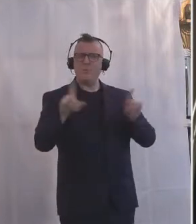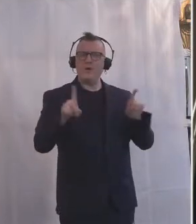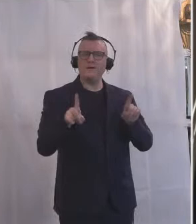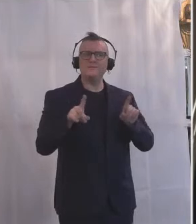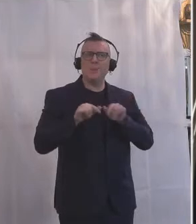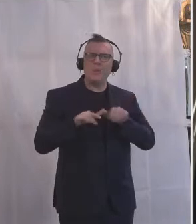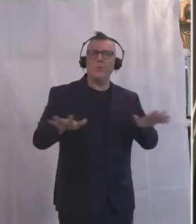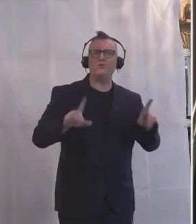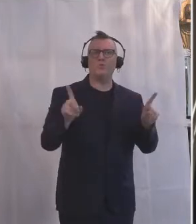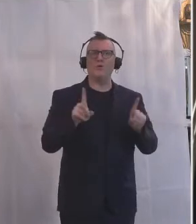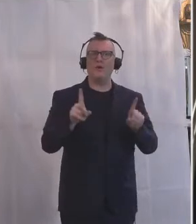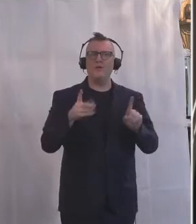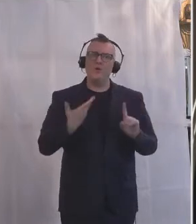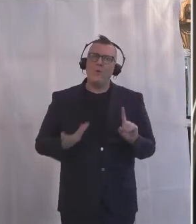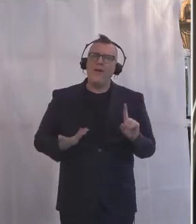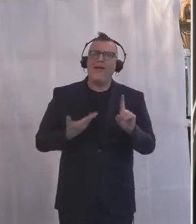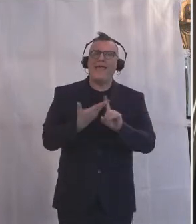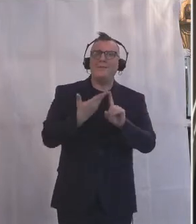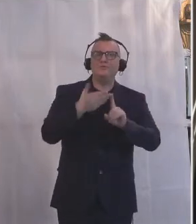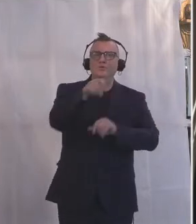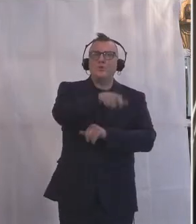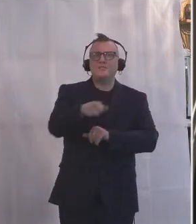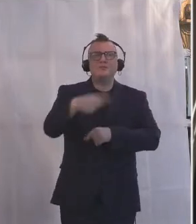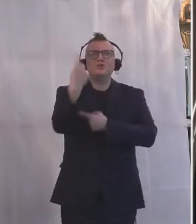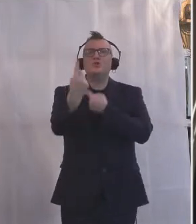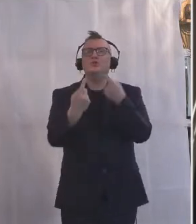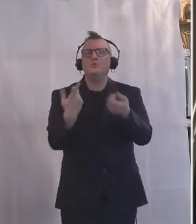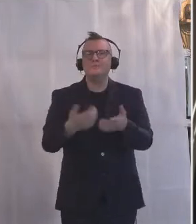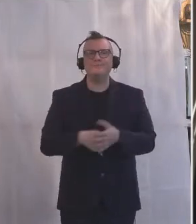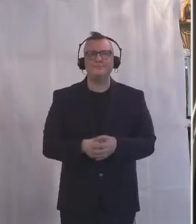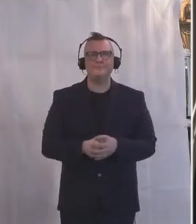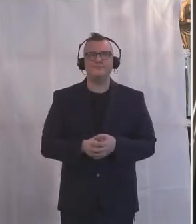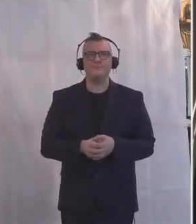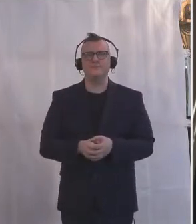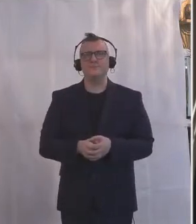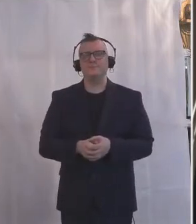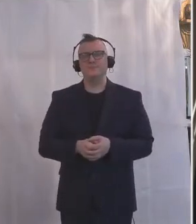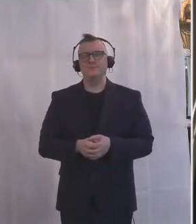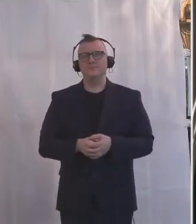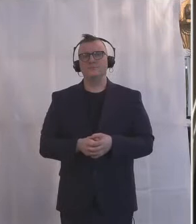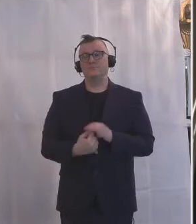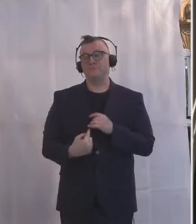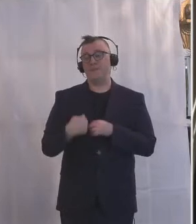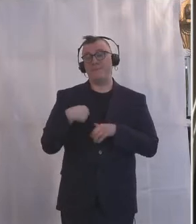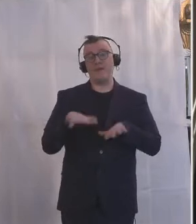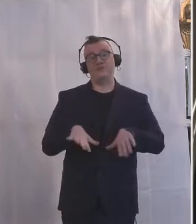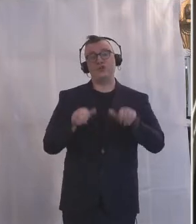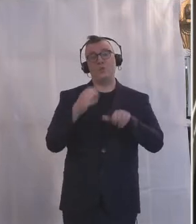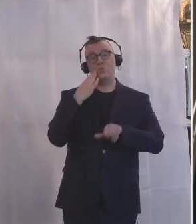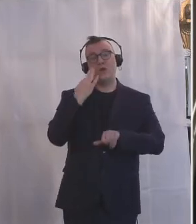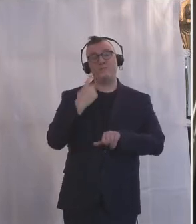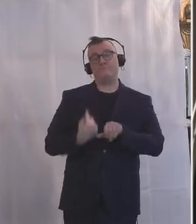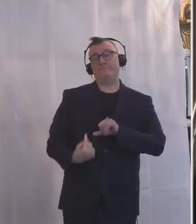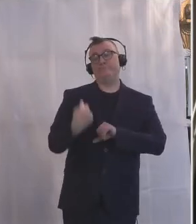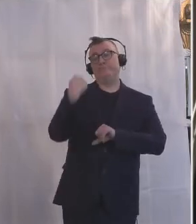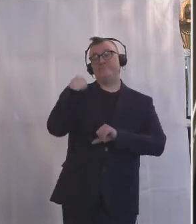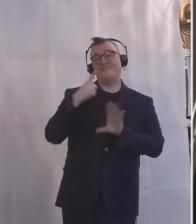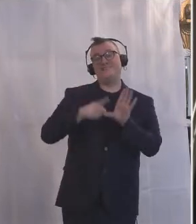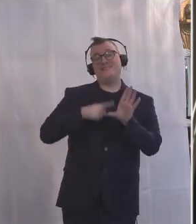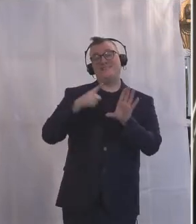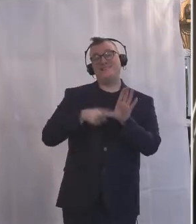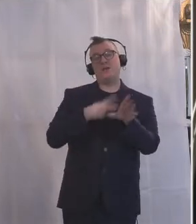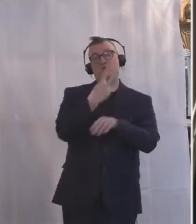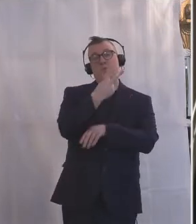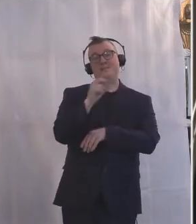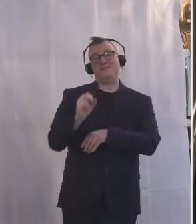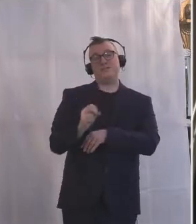launch and who you're thinking you're going to sell it to. Okay, so I started in 2021 with